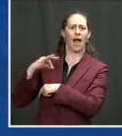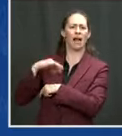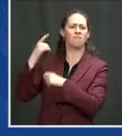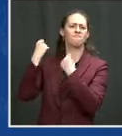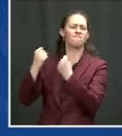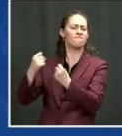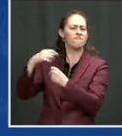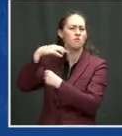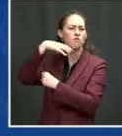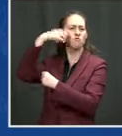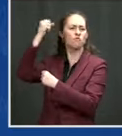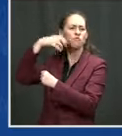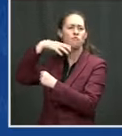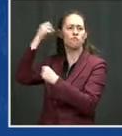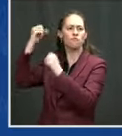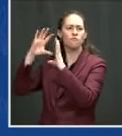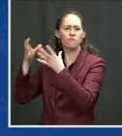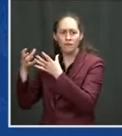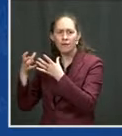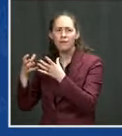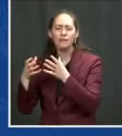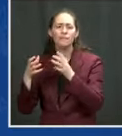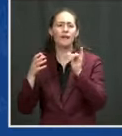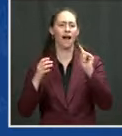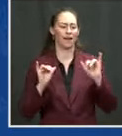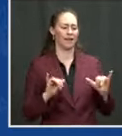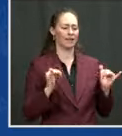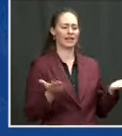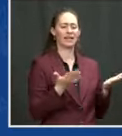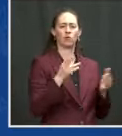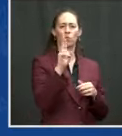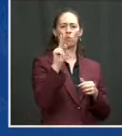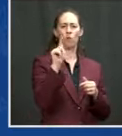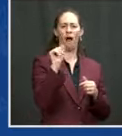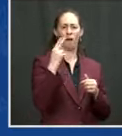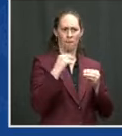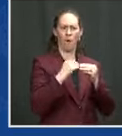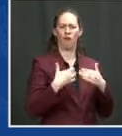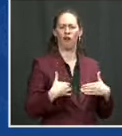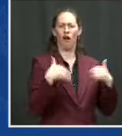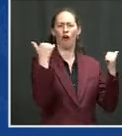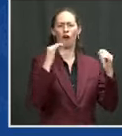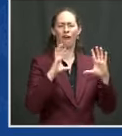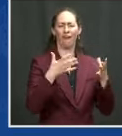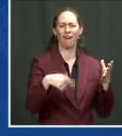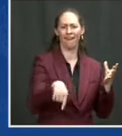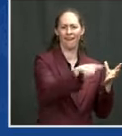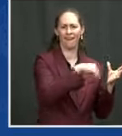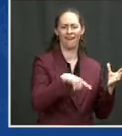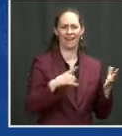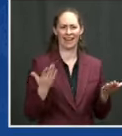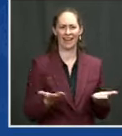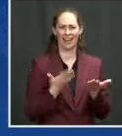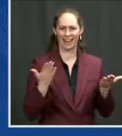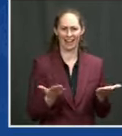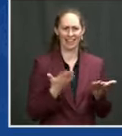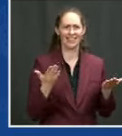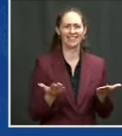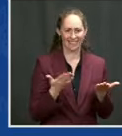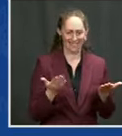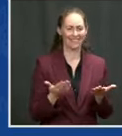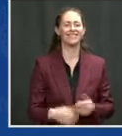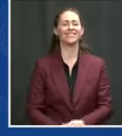with the youngest population in the country. And of course, a large, significant portion of our state that is not eligible to be vaccinated.